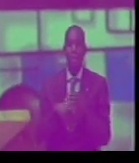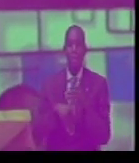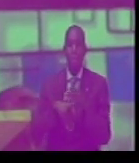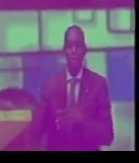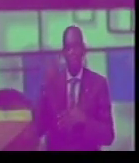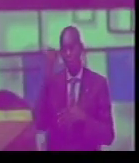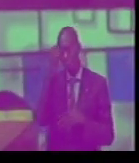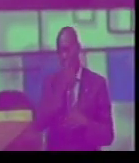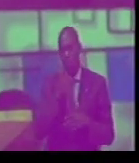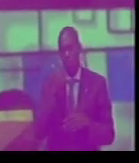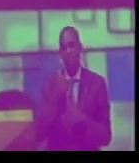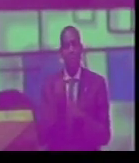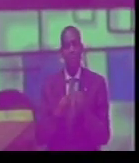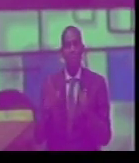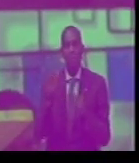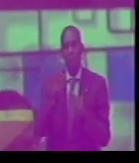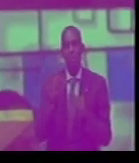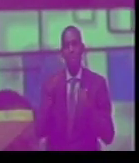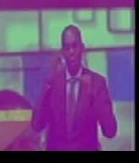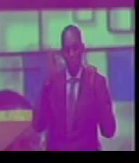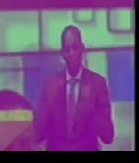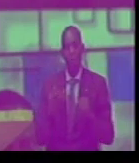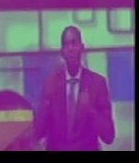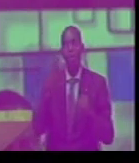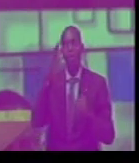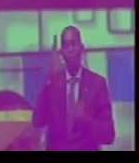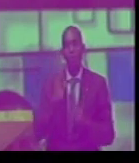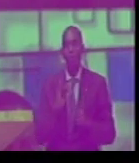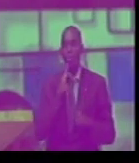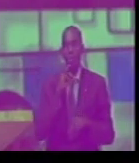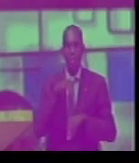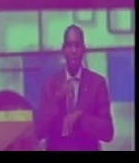south, east, west, and outside the nation, all the nations, the power of God is